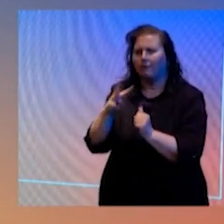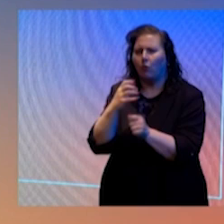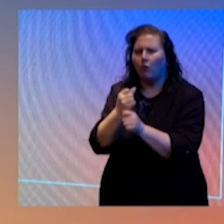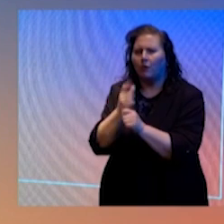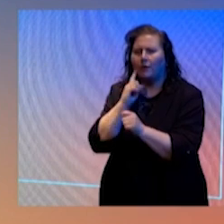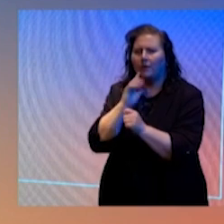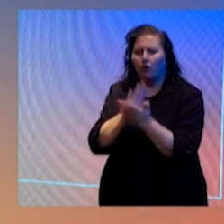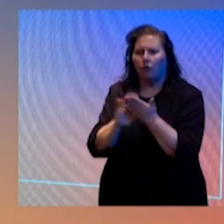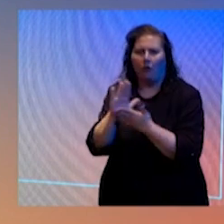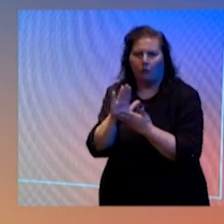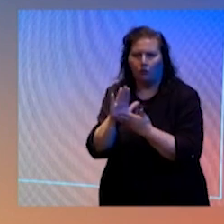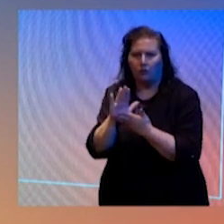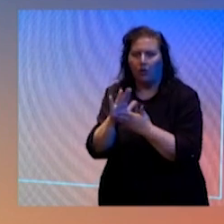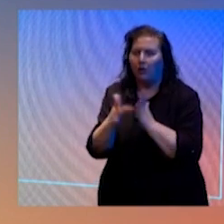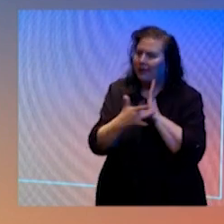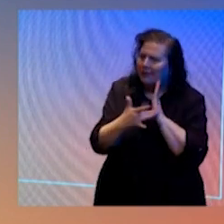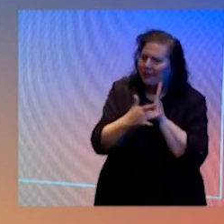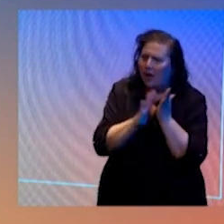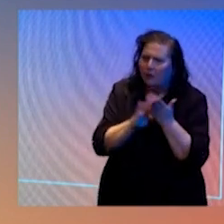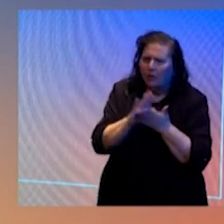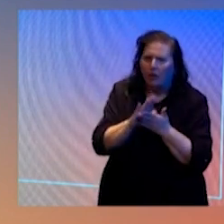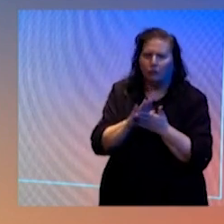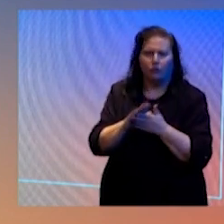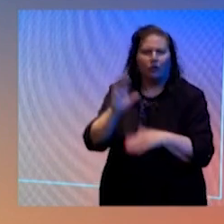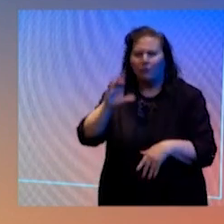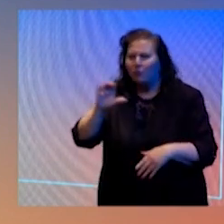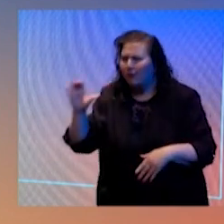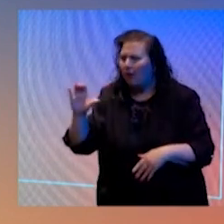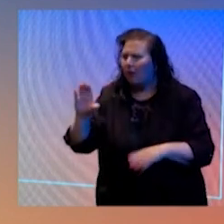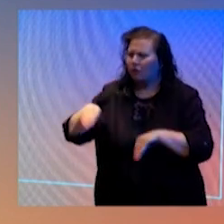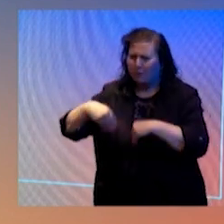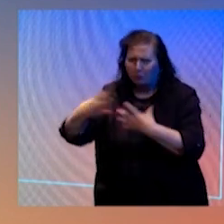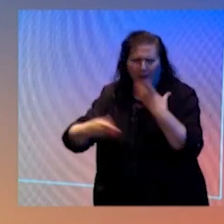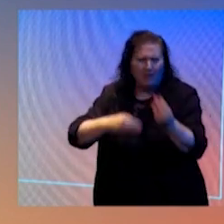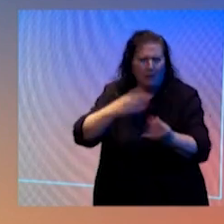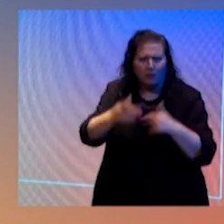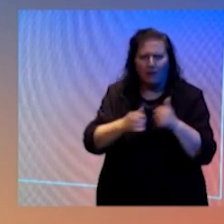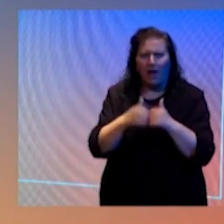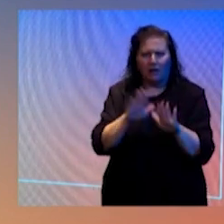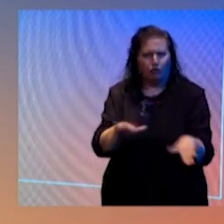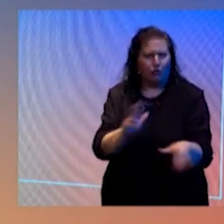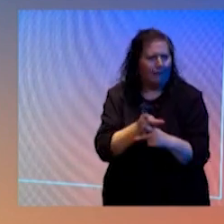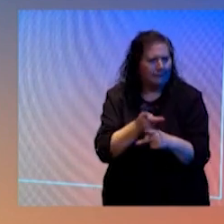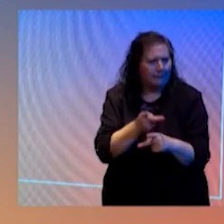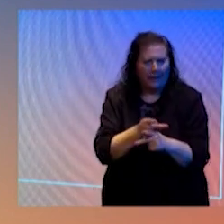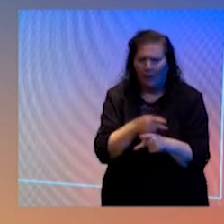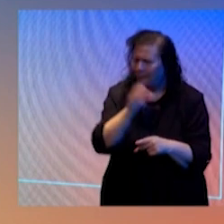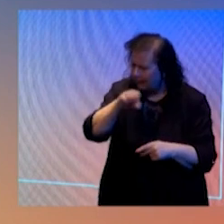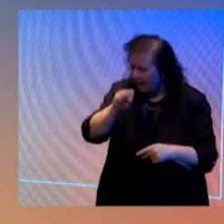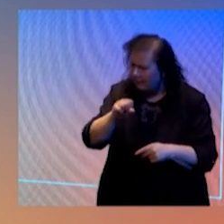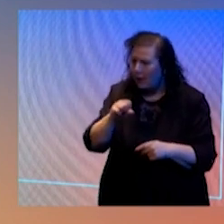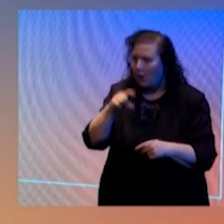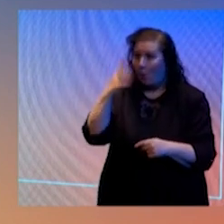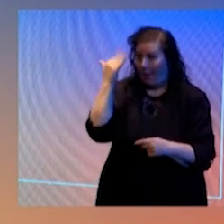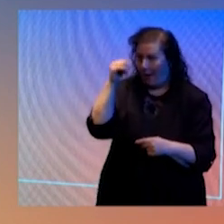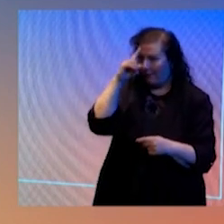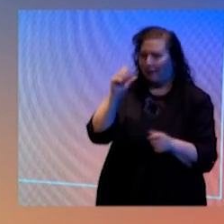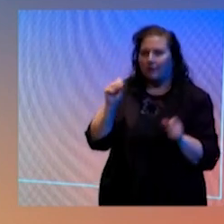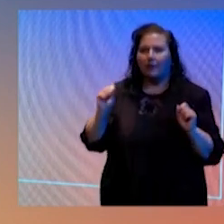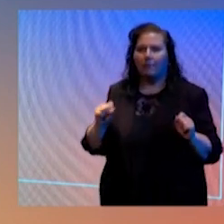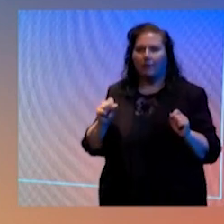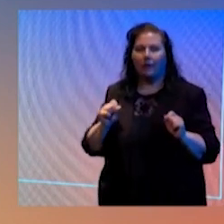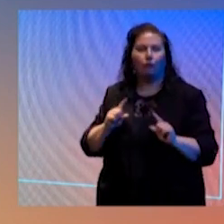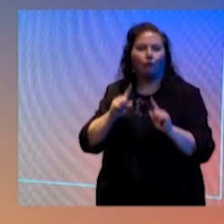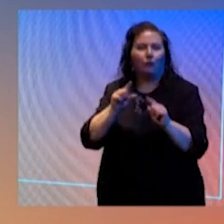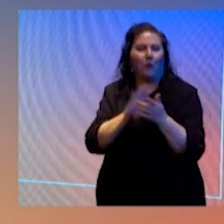our technology colleges, our community college. We'll provide childcare because so many people want to have that opportunity